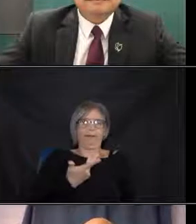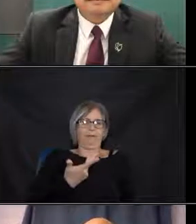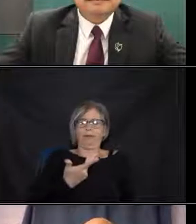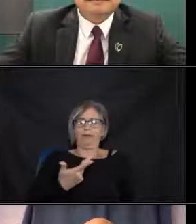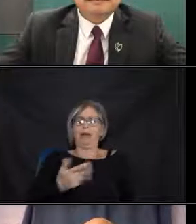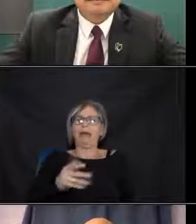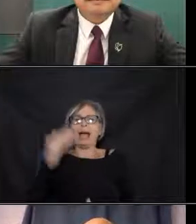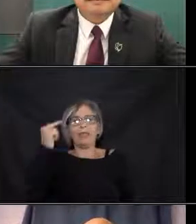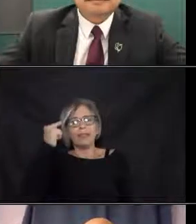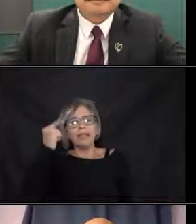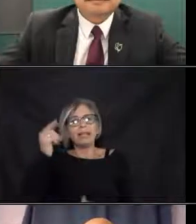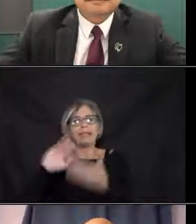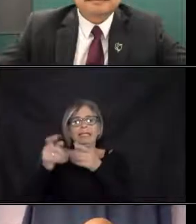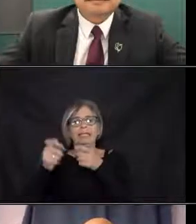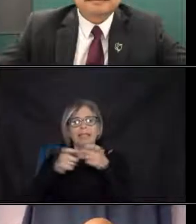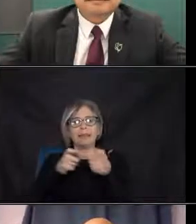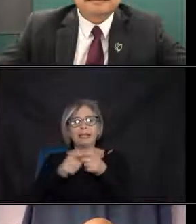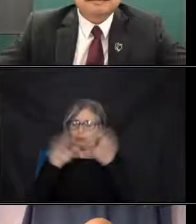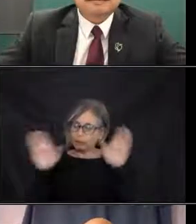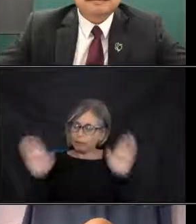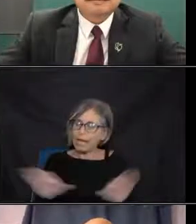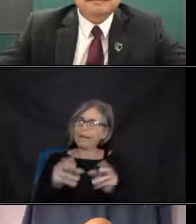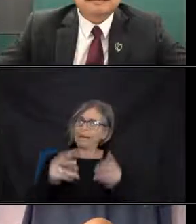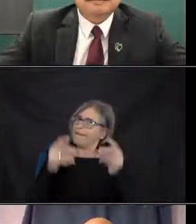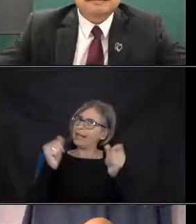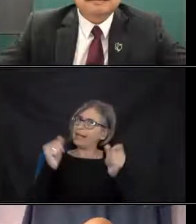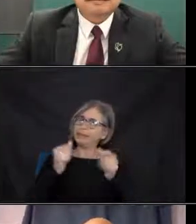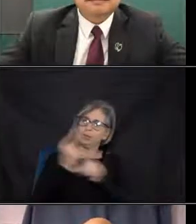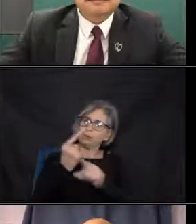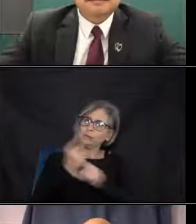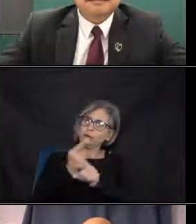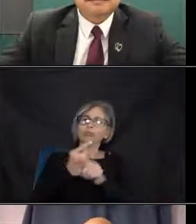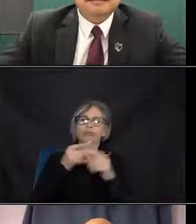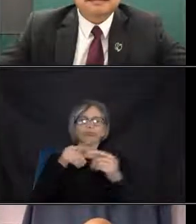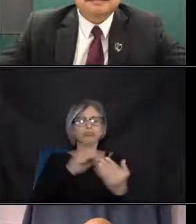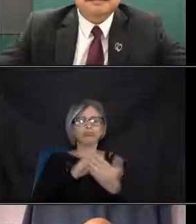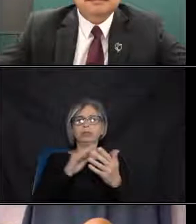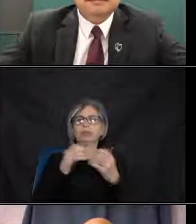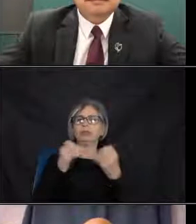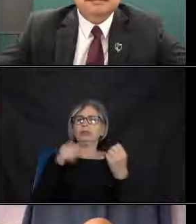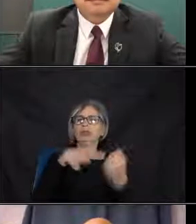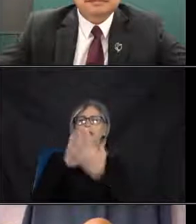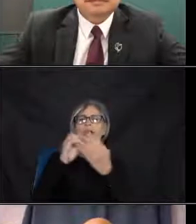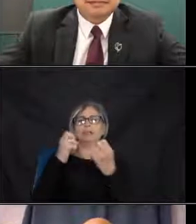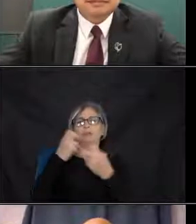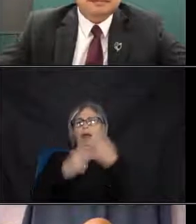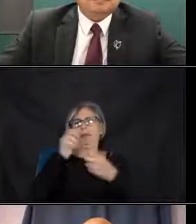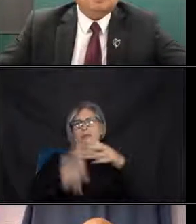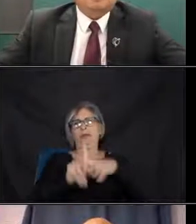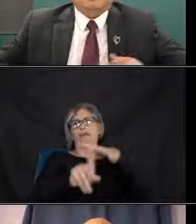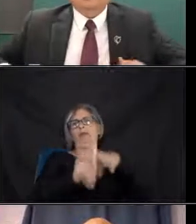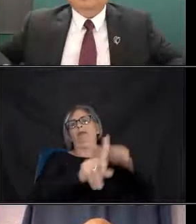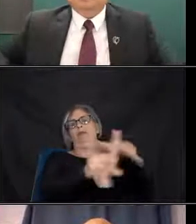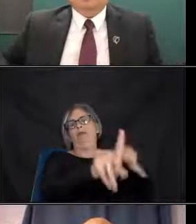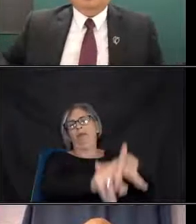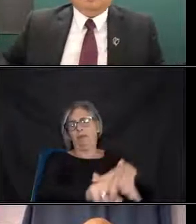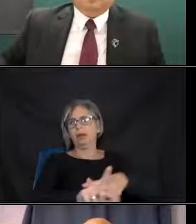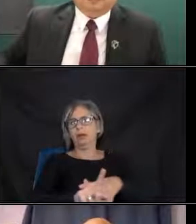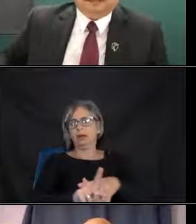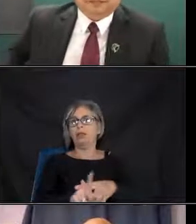city manager has acted in swift and appropriate fashion to address a number of issues that, someone of a